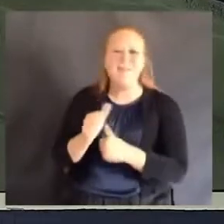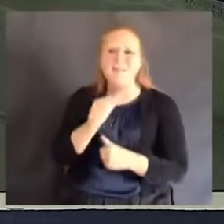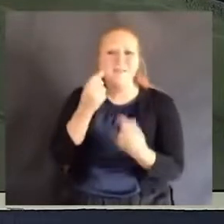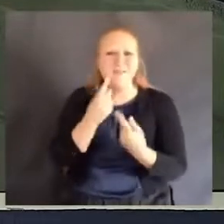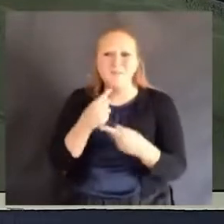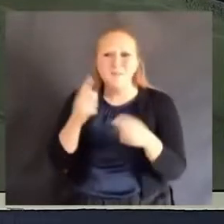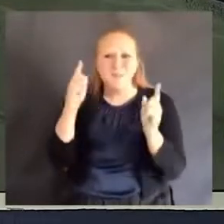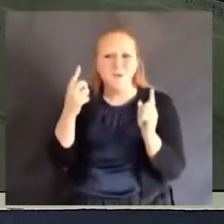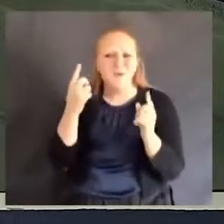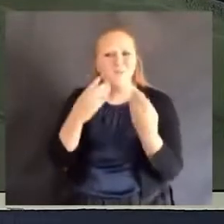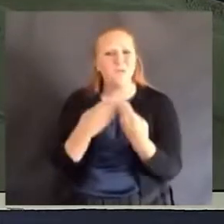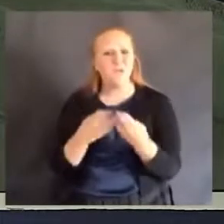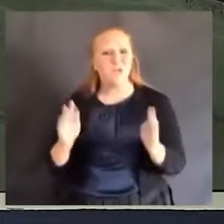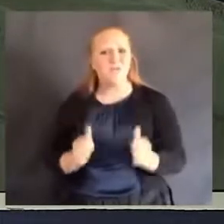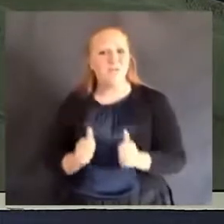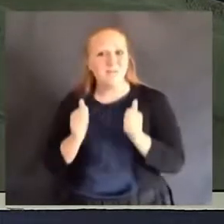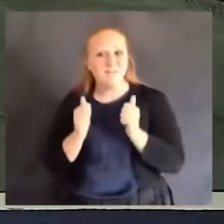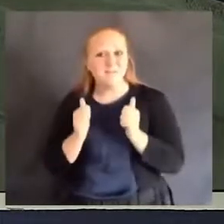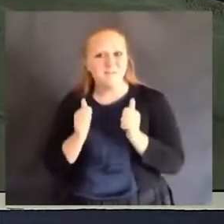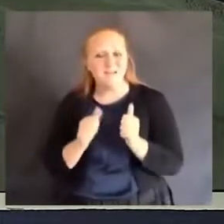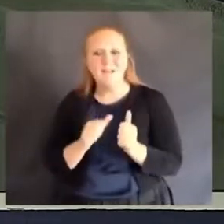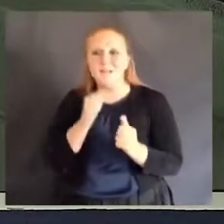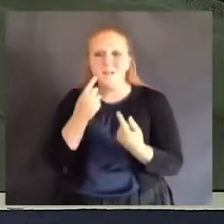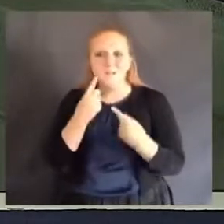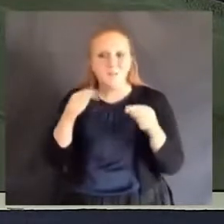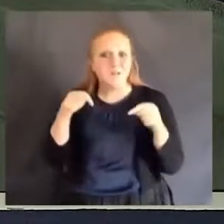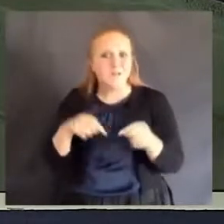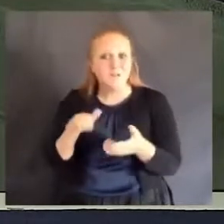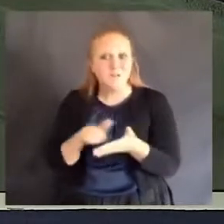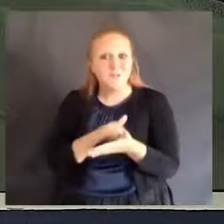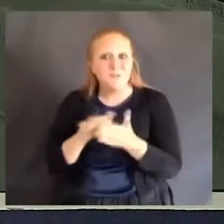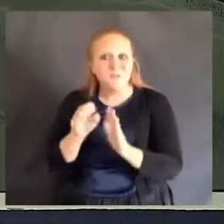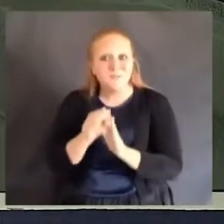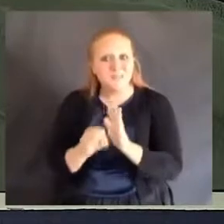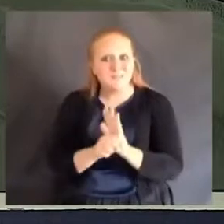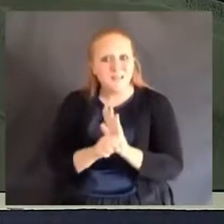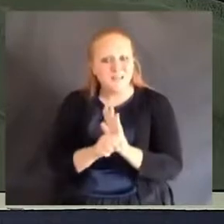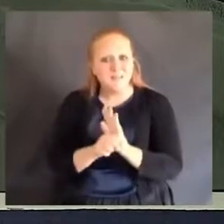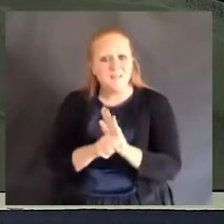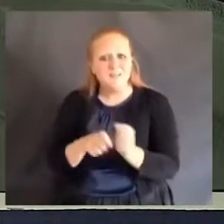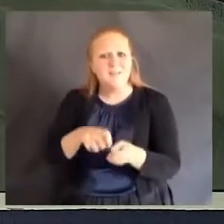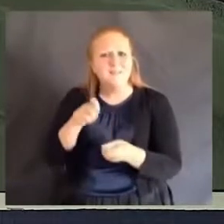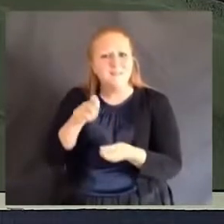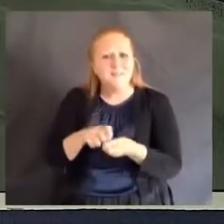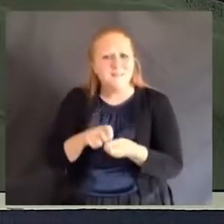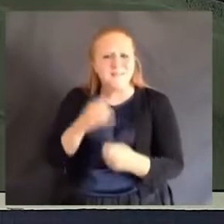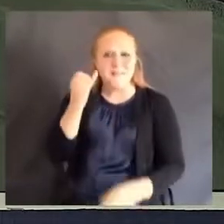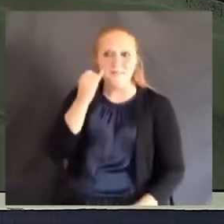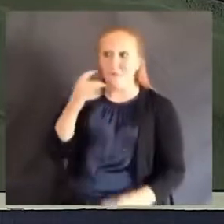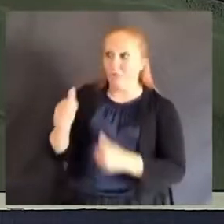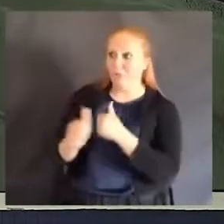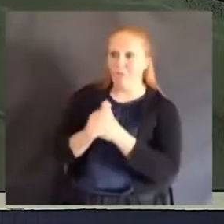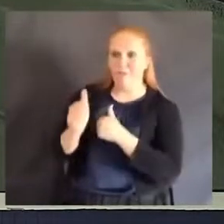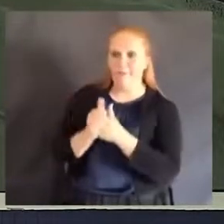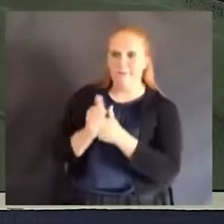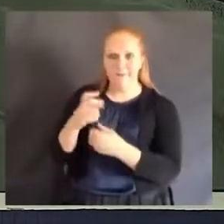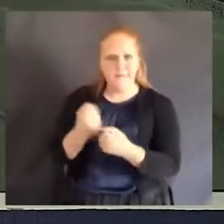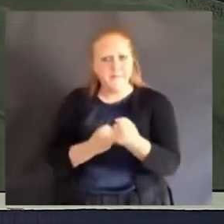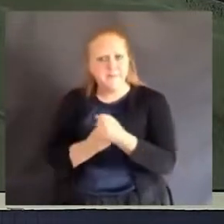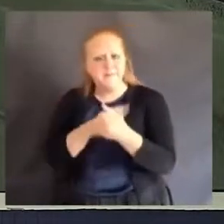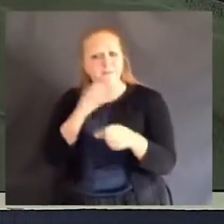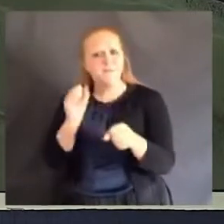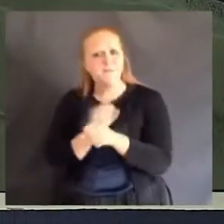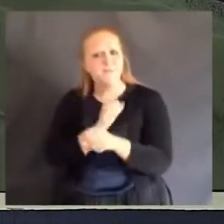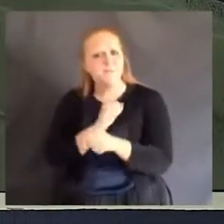York. And it particularly doesn't work when it's hollow because you can't back it up. Well, I won't give